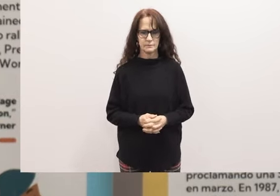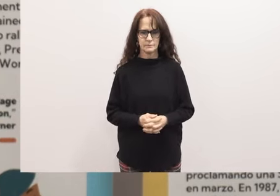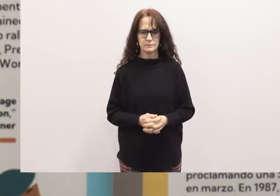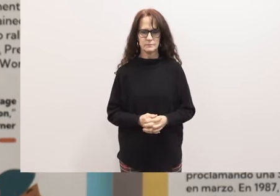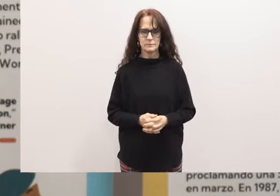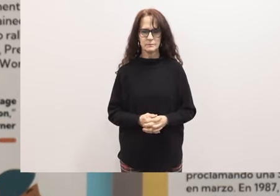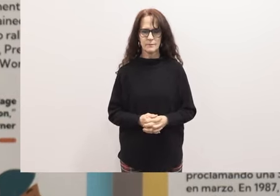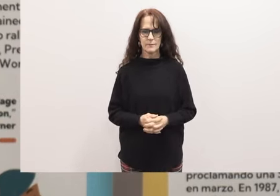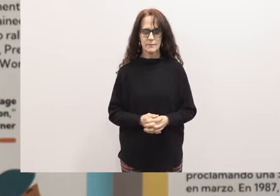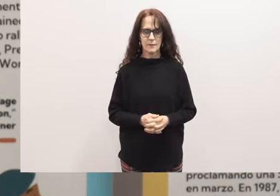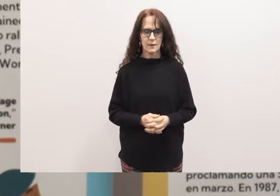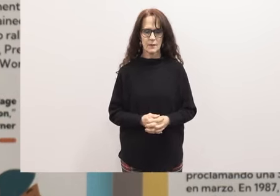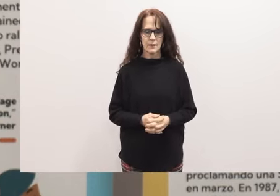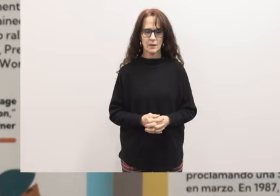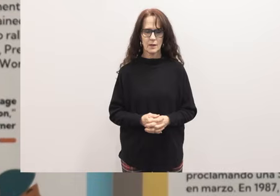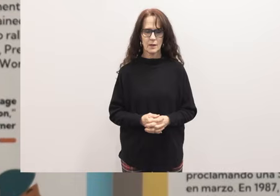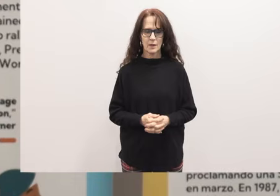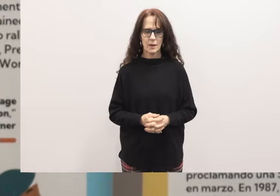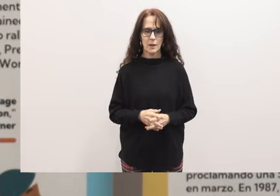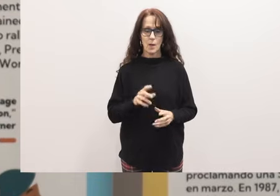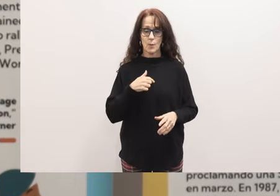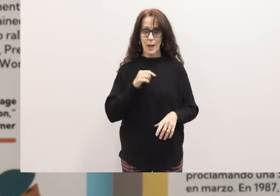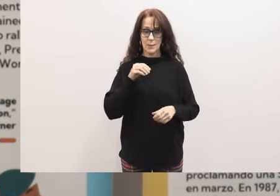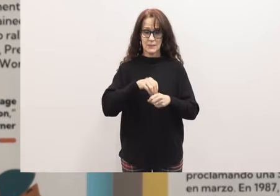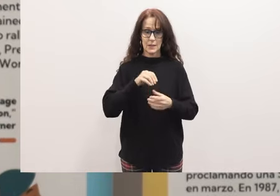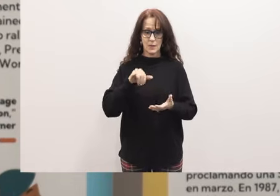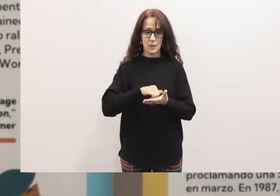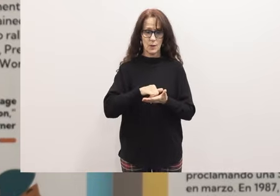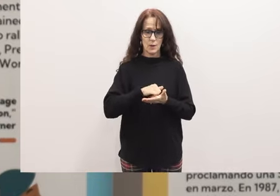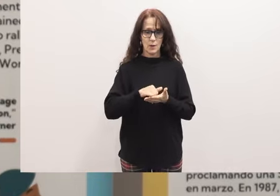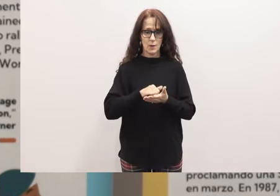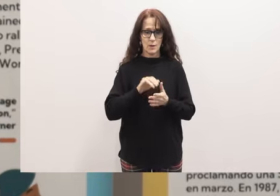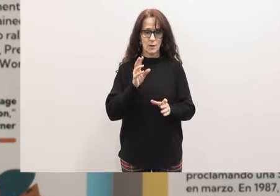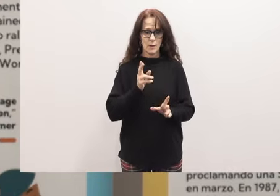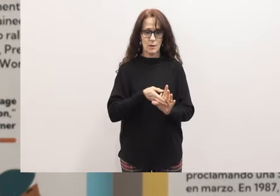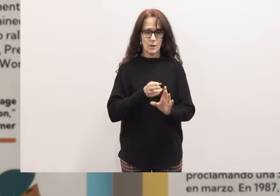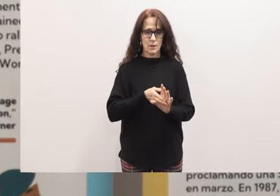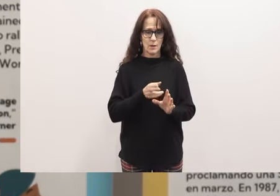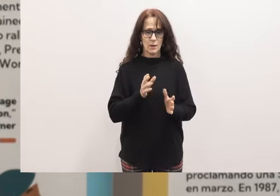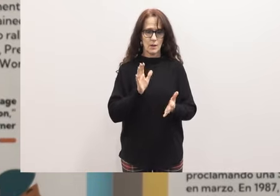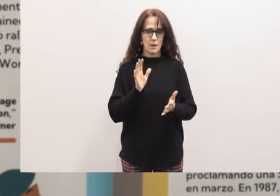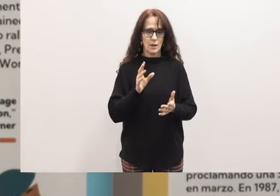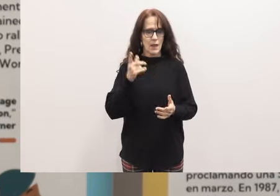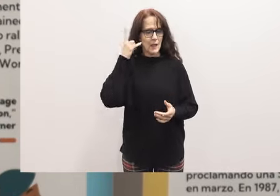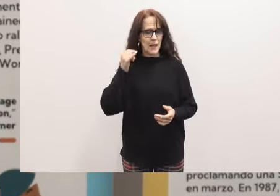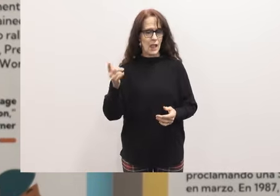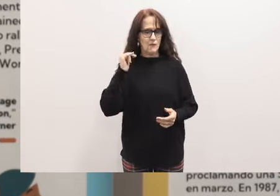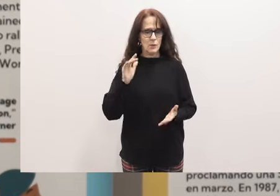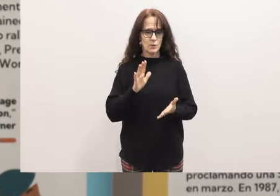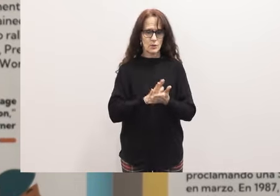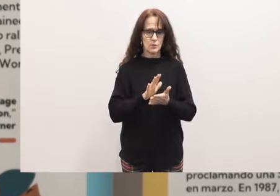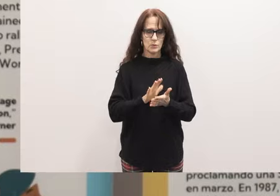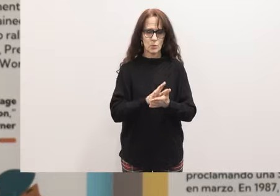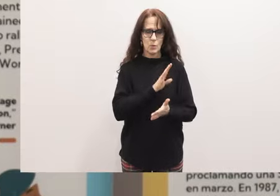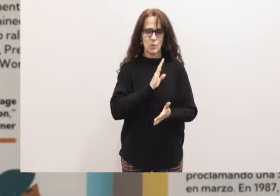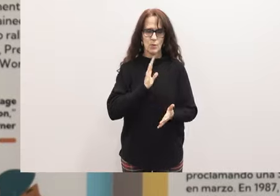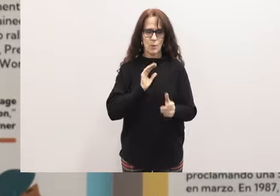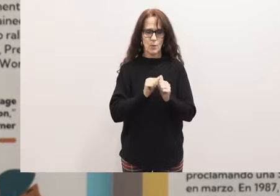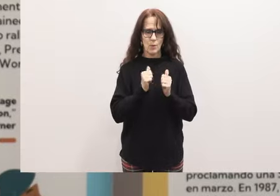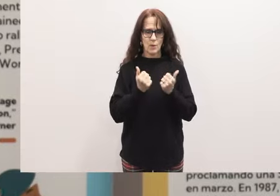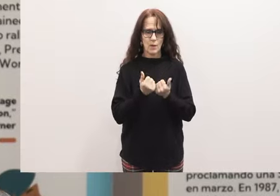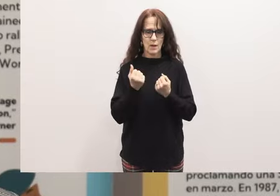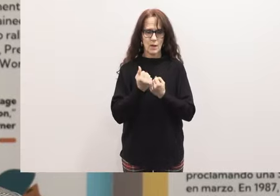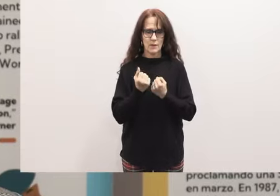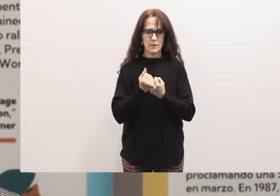One of the things that I did when I was in New York was participate with the California School Board Association on